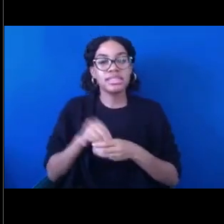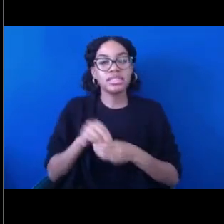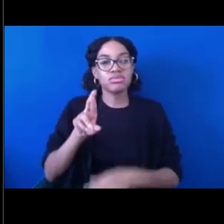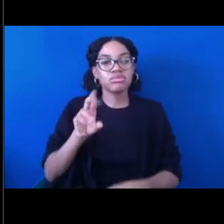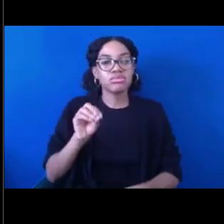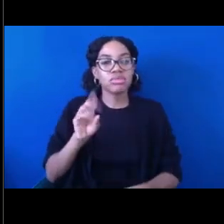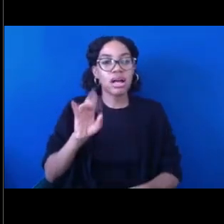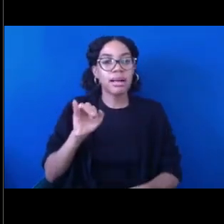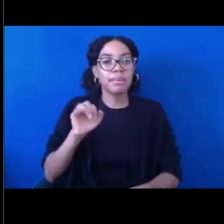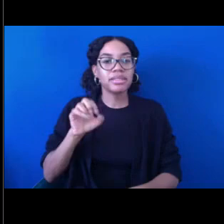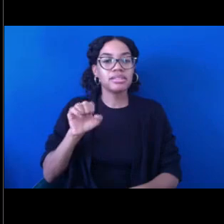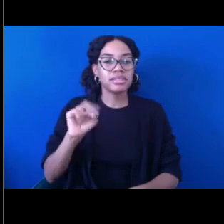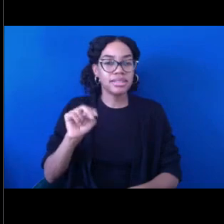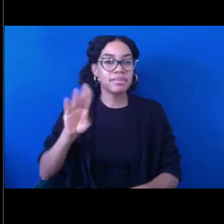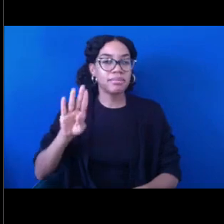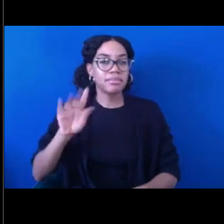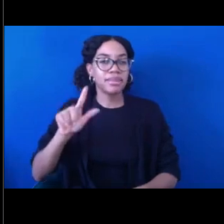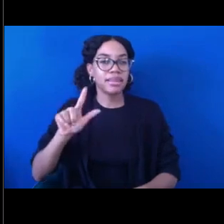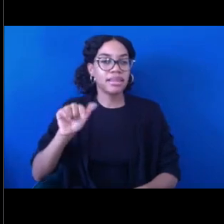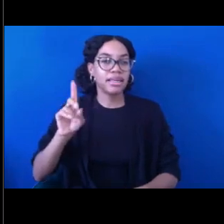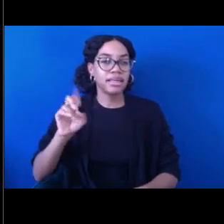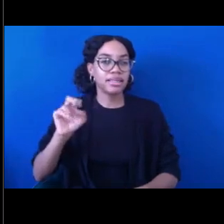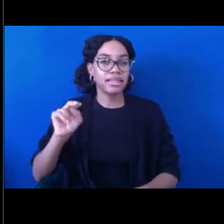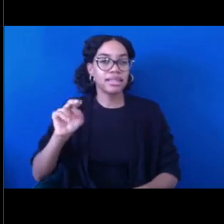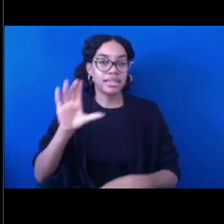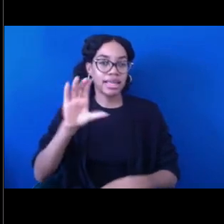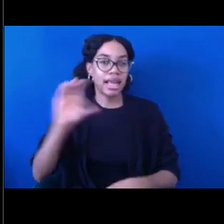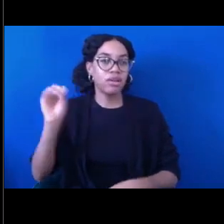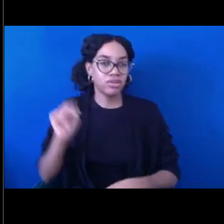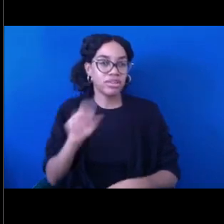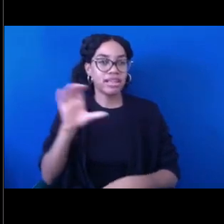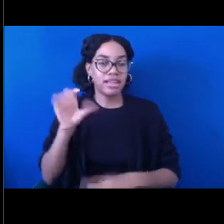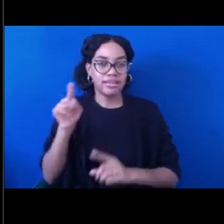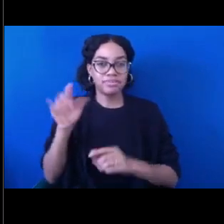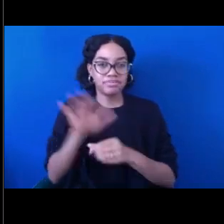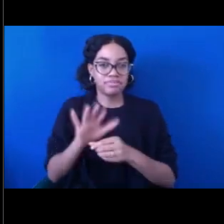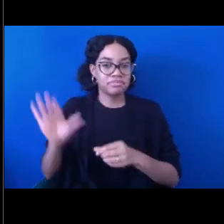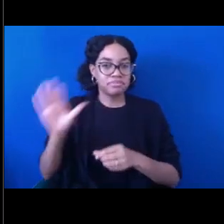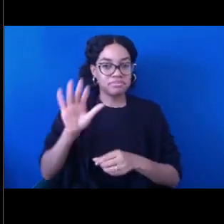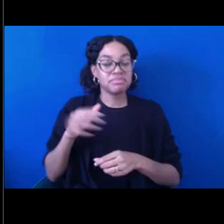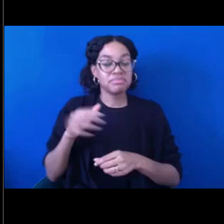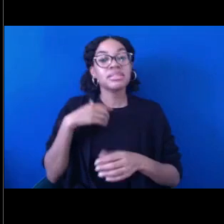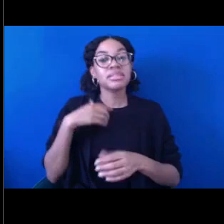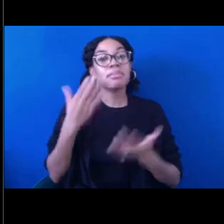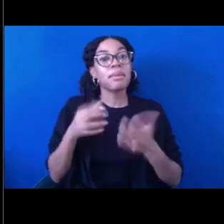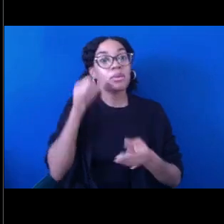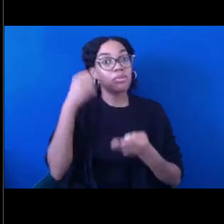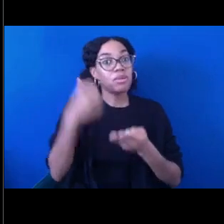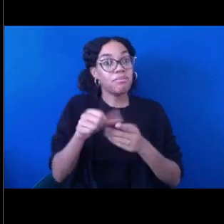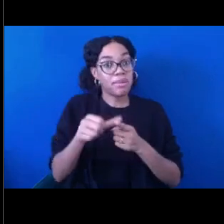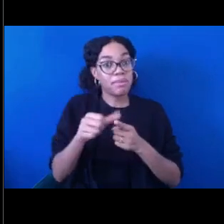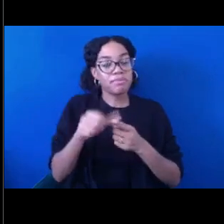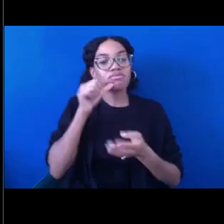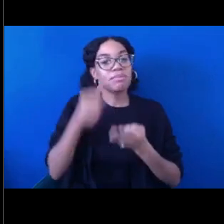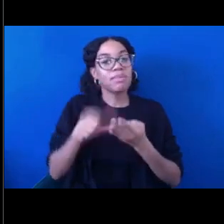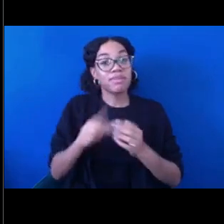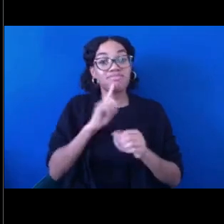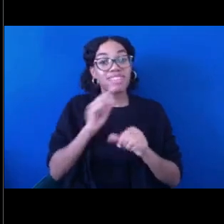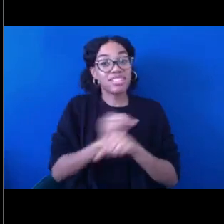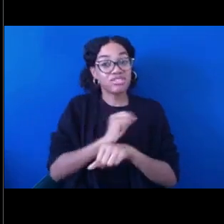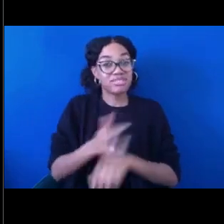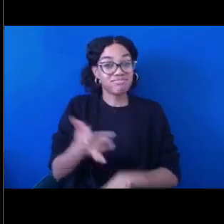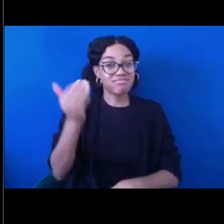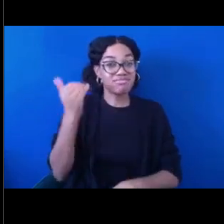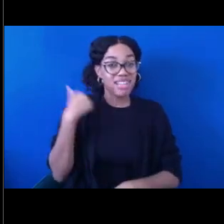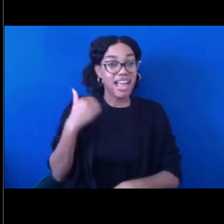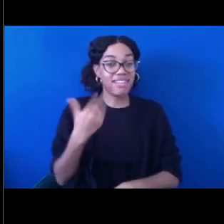of you might remember the snow of 2018, in which we had a few inches around these neck of the woods. So you have variations there. Obviously, you have